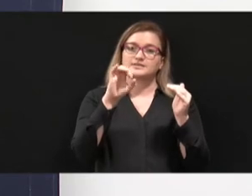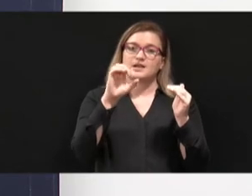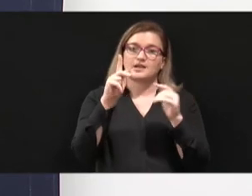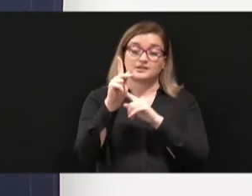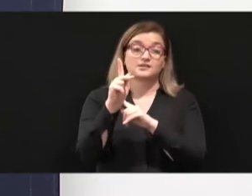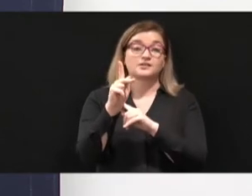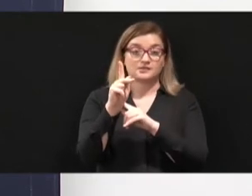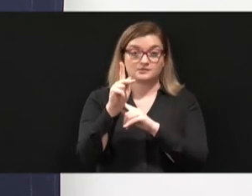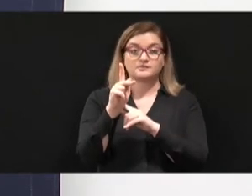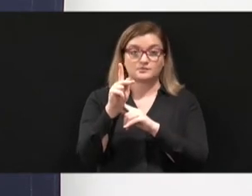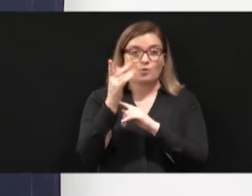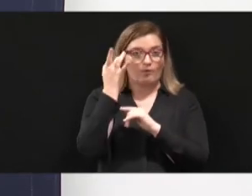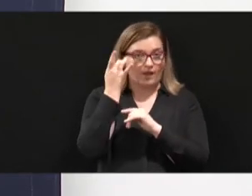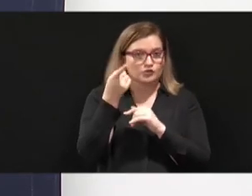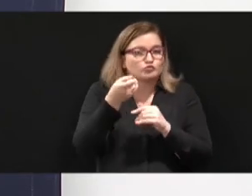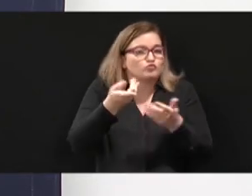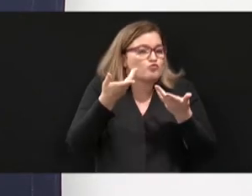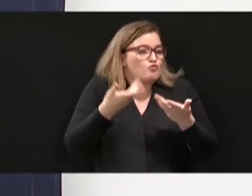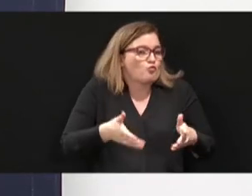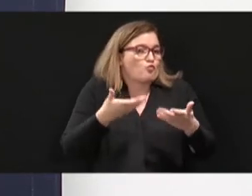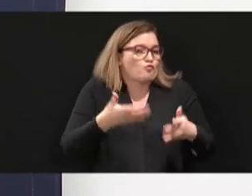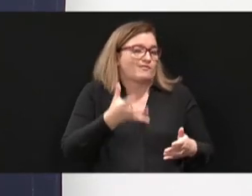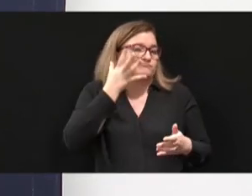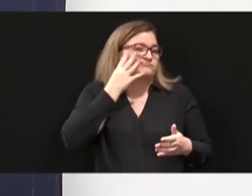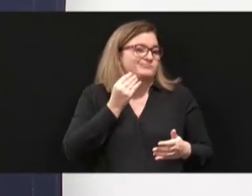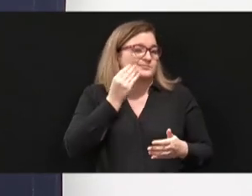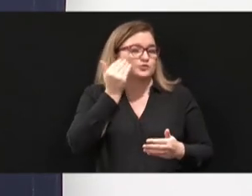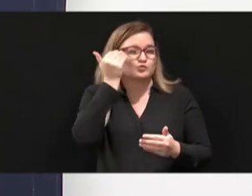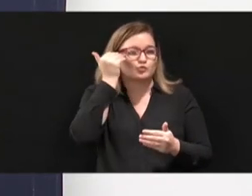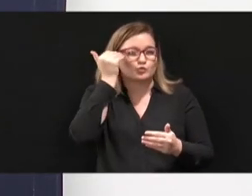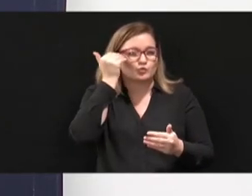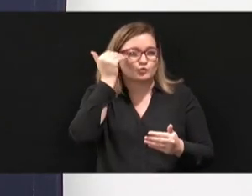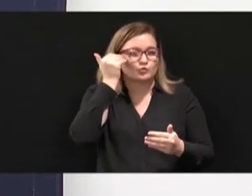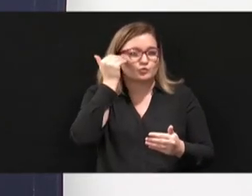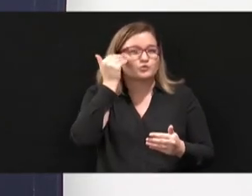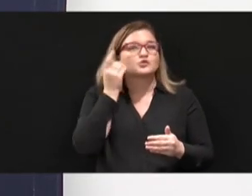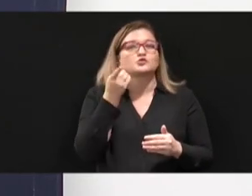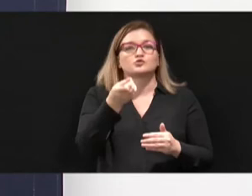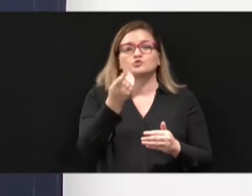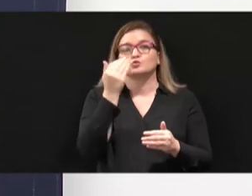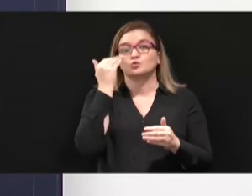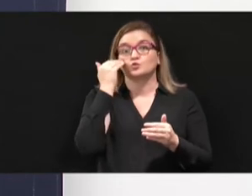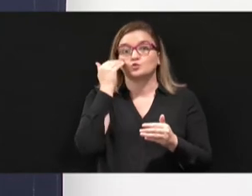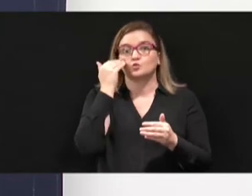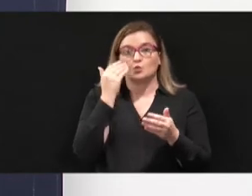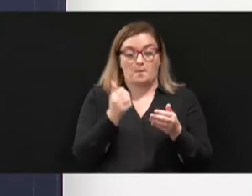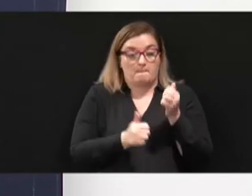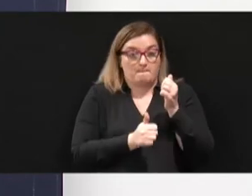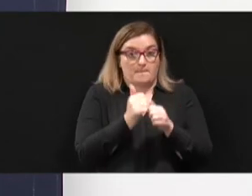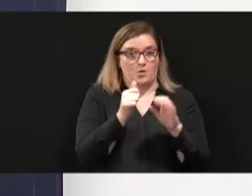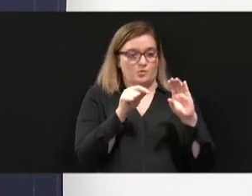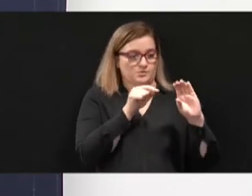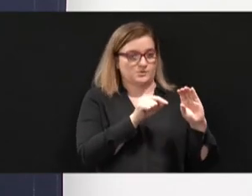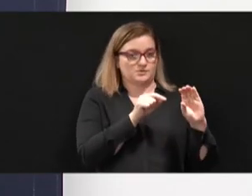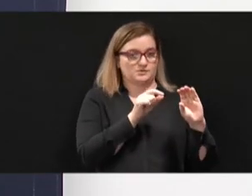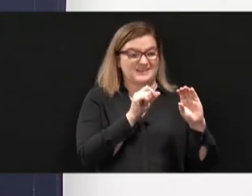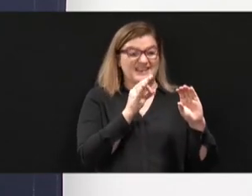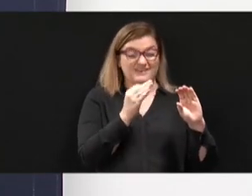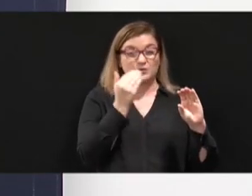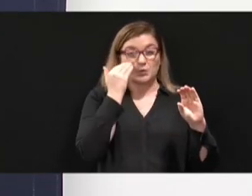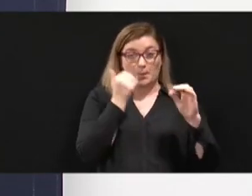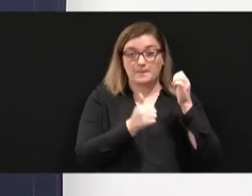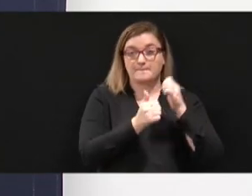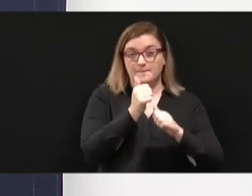you as teachers went over those sounds because we knew you knew most of them. With